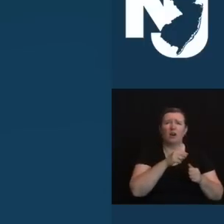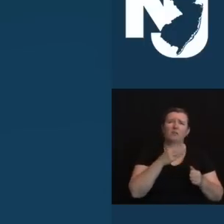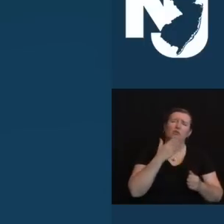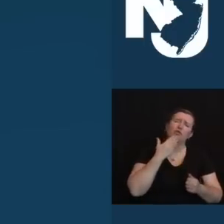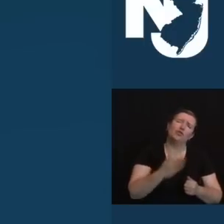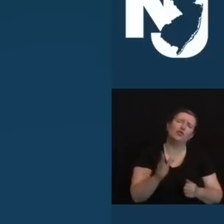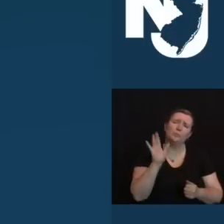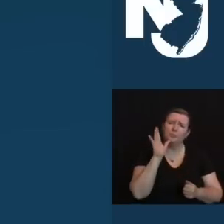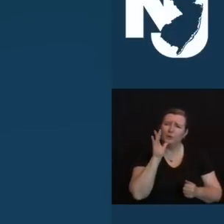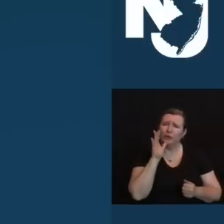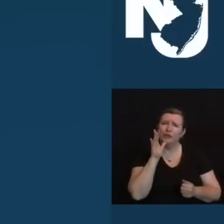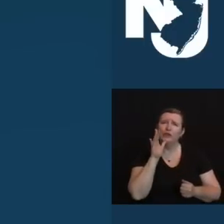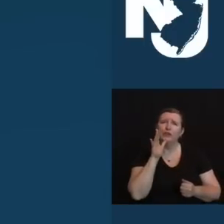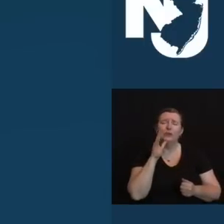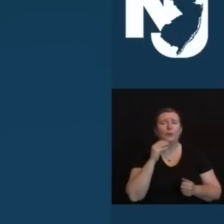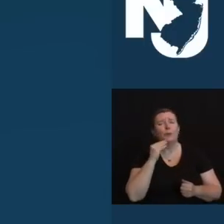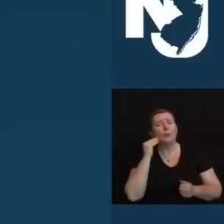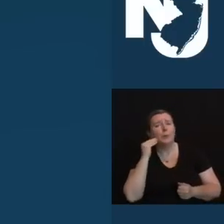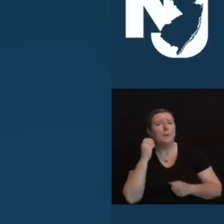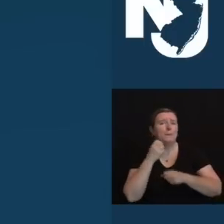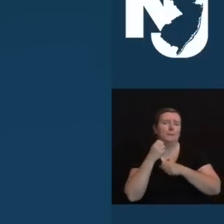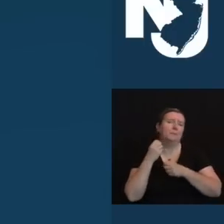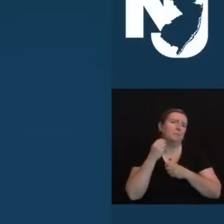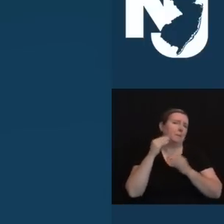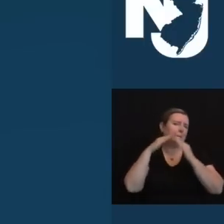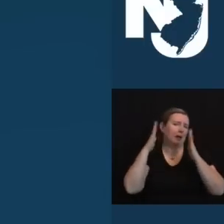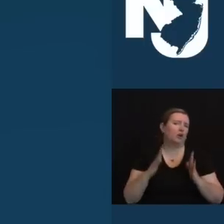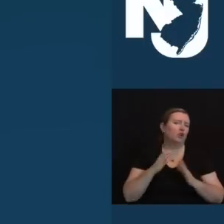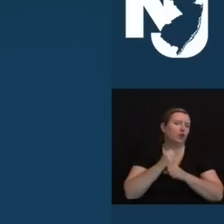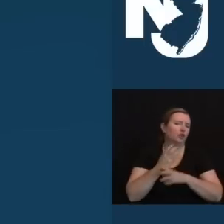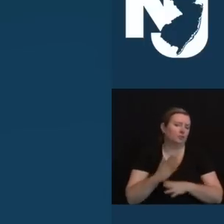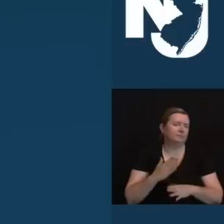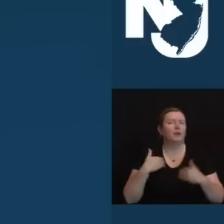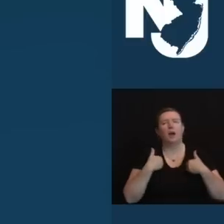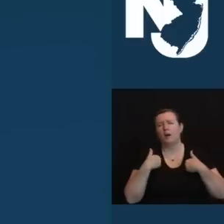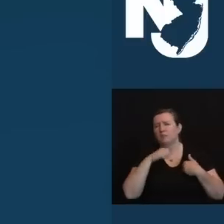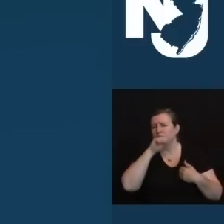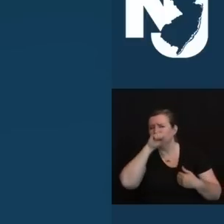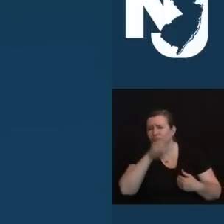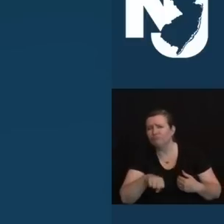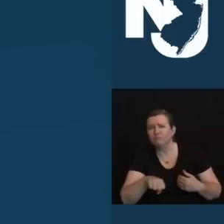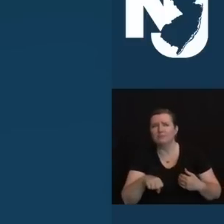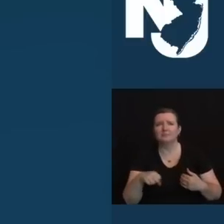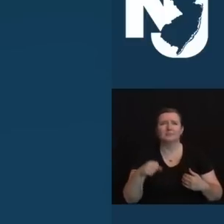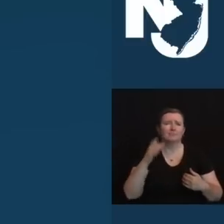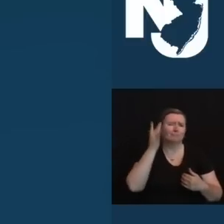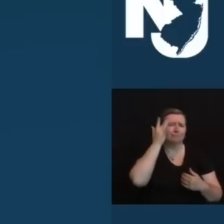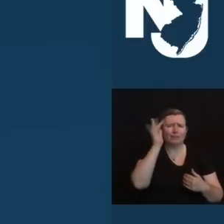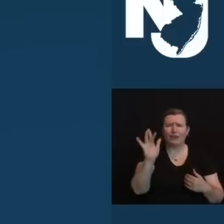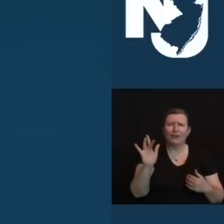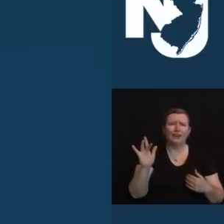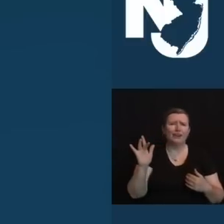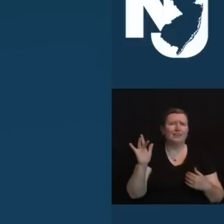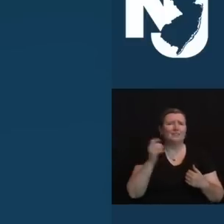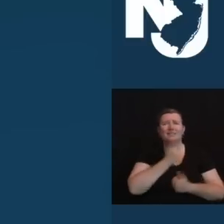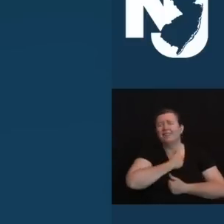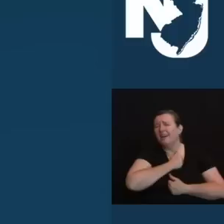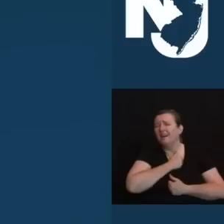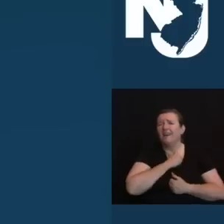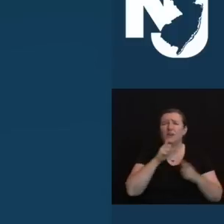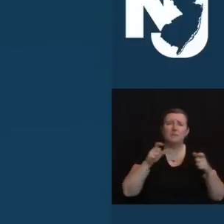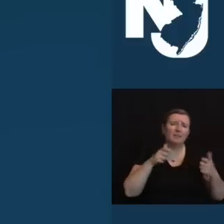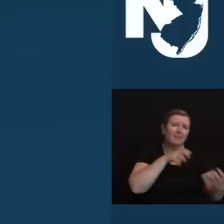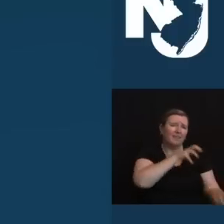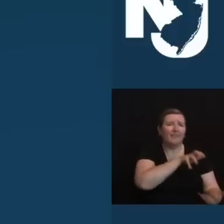woman who cared for animals, who was not only smart, but could make people laugh, and the one person who always remembered